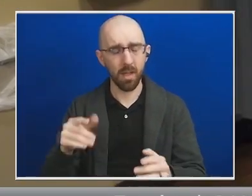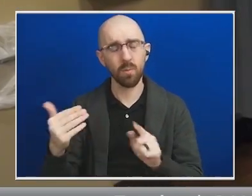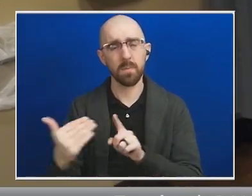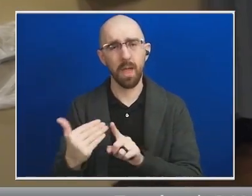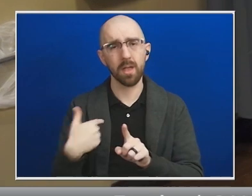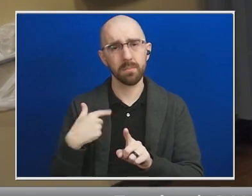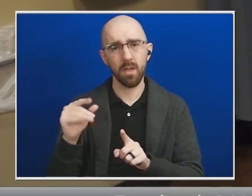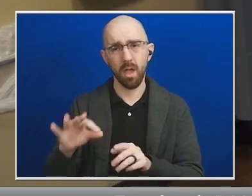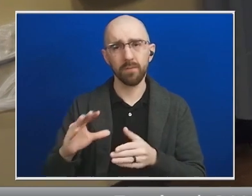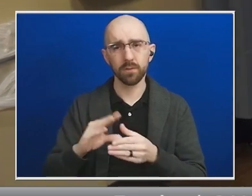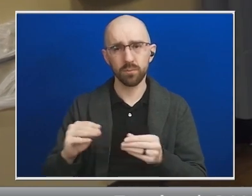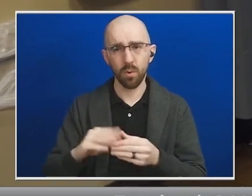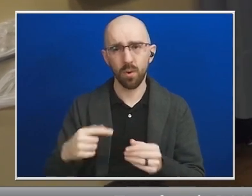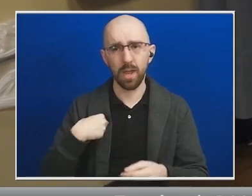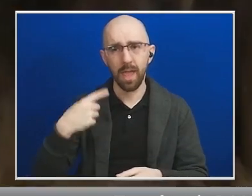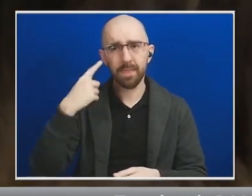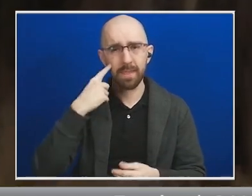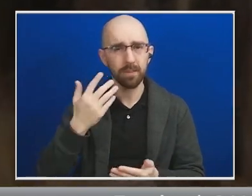think is probably